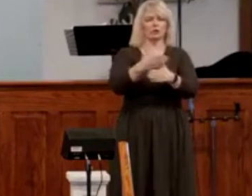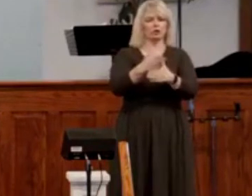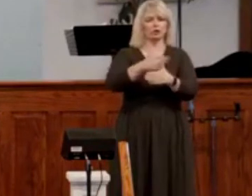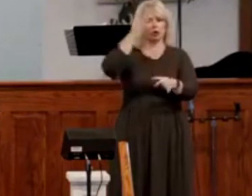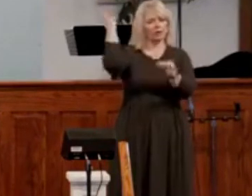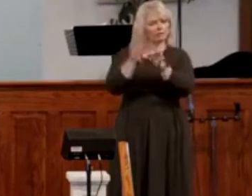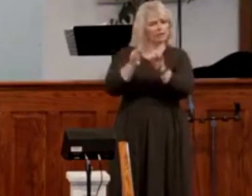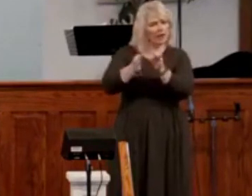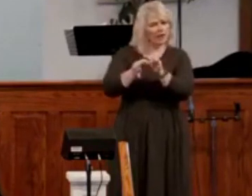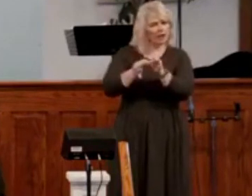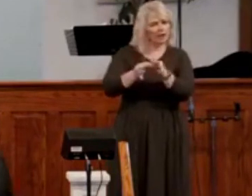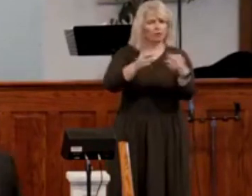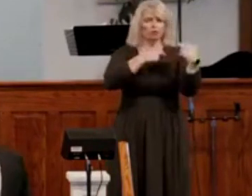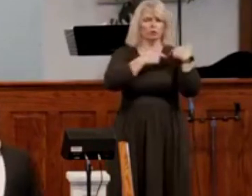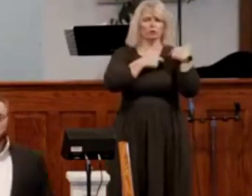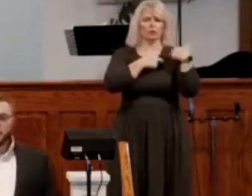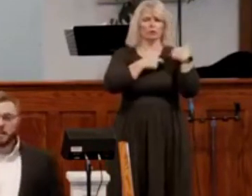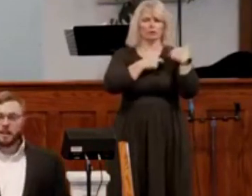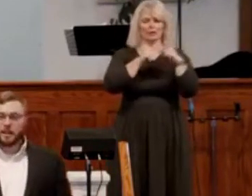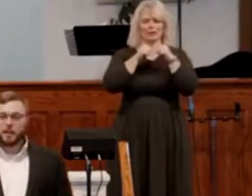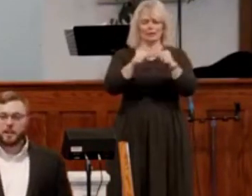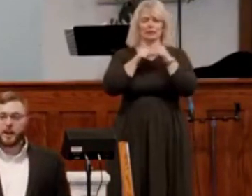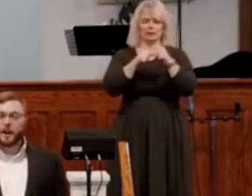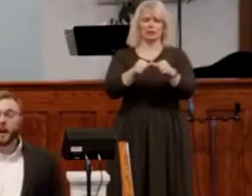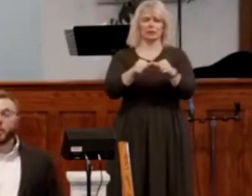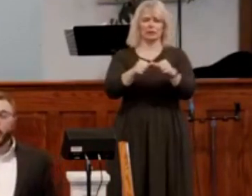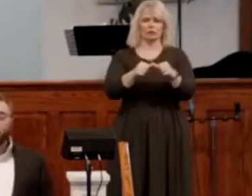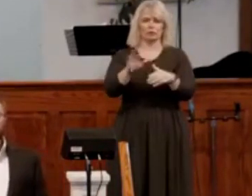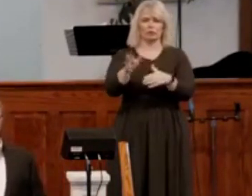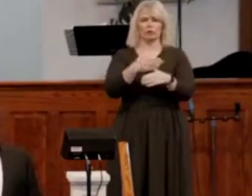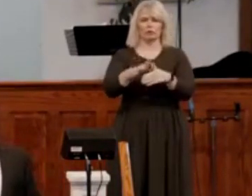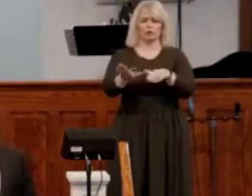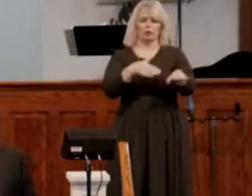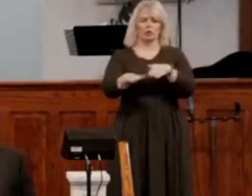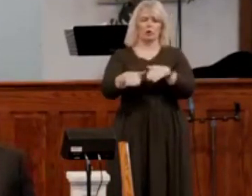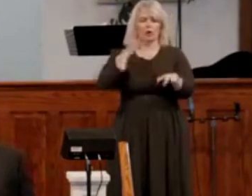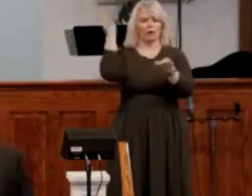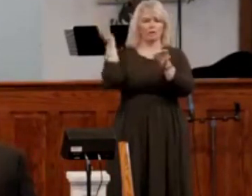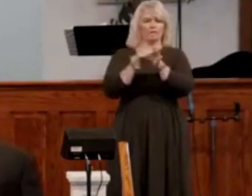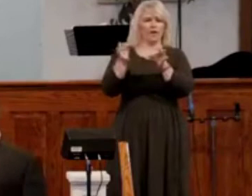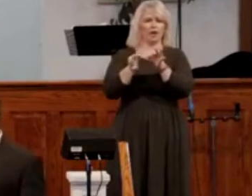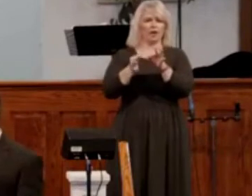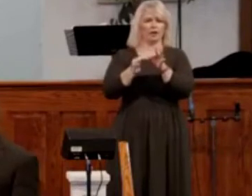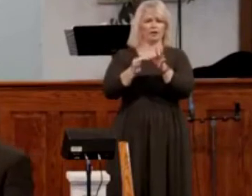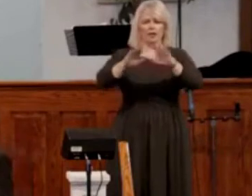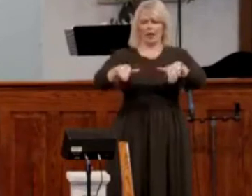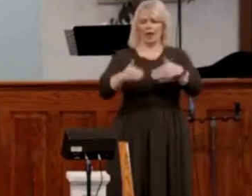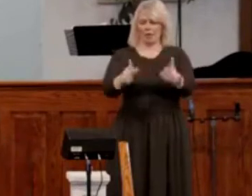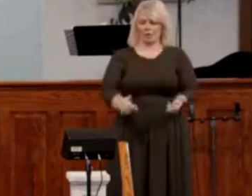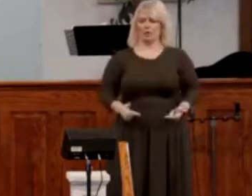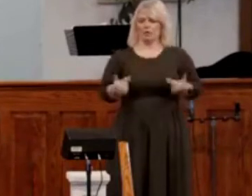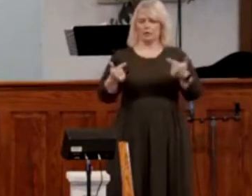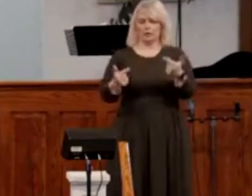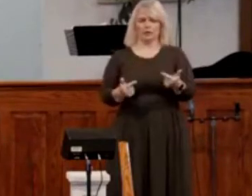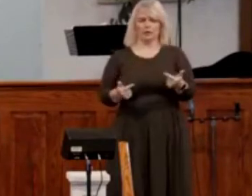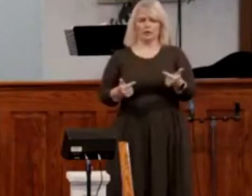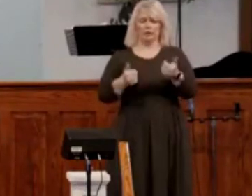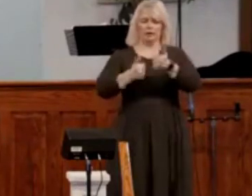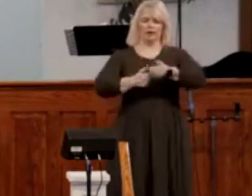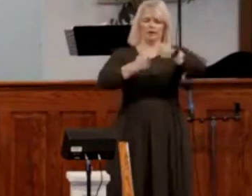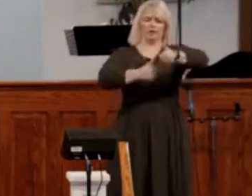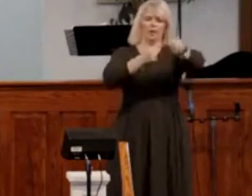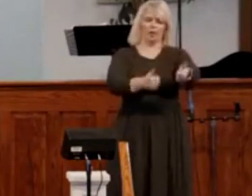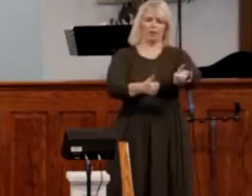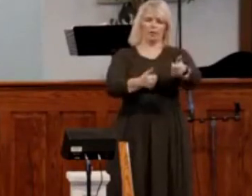The responsibility of Christians continues by sharing our walk of faith, sharing how to live and how to follow